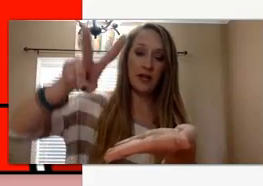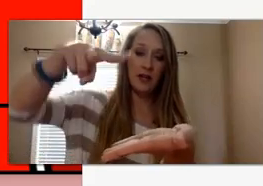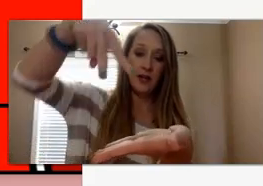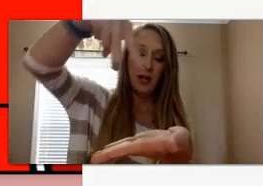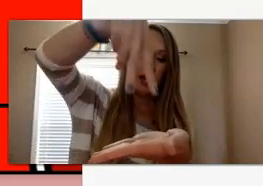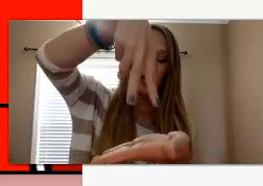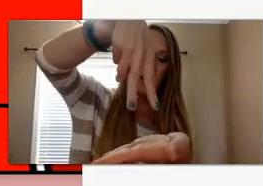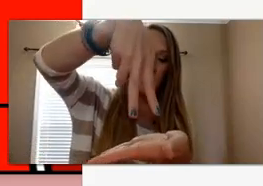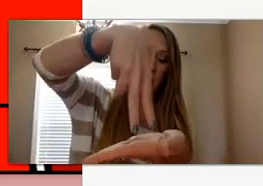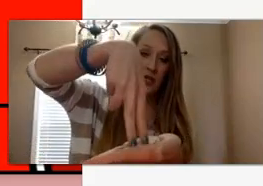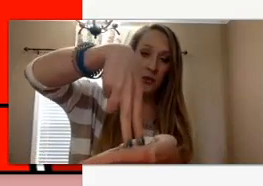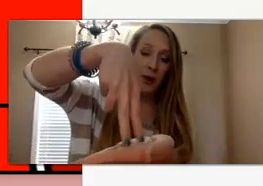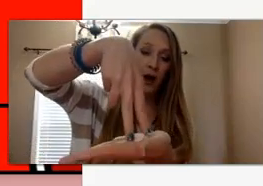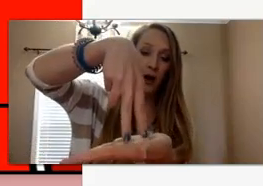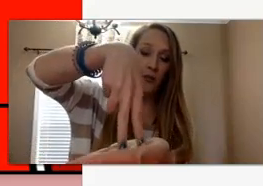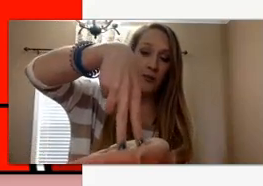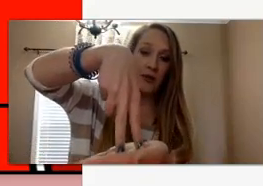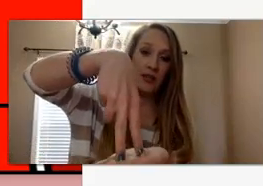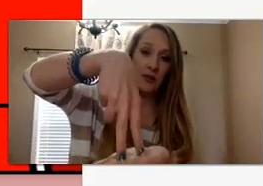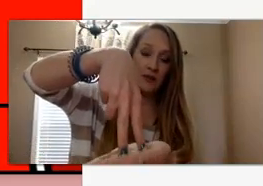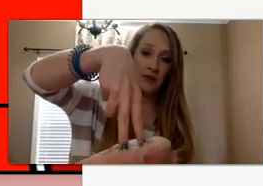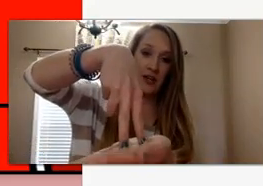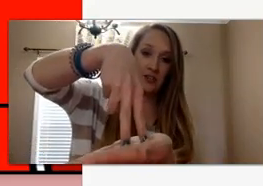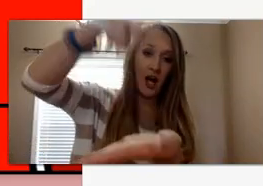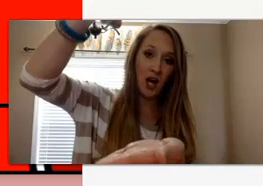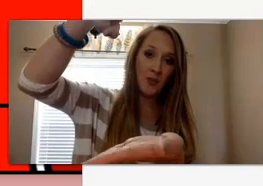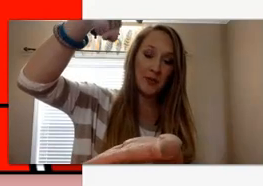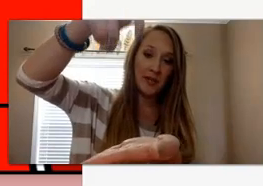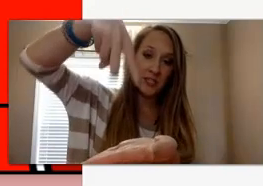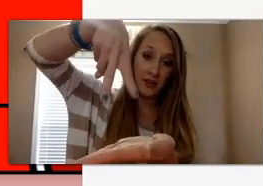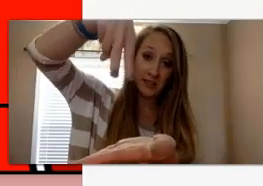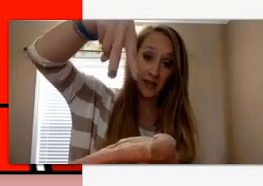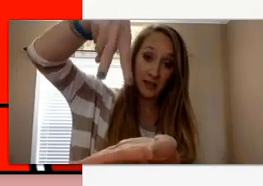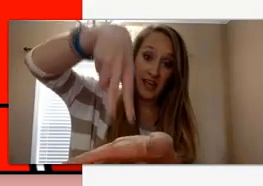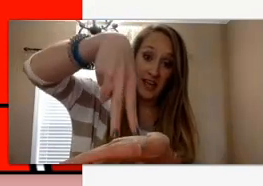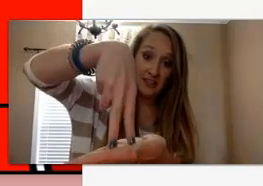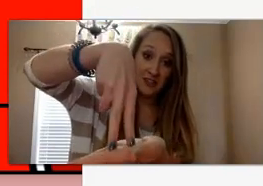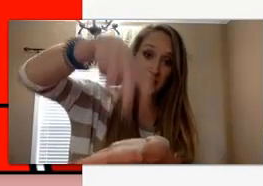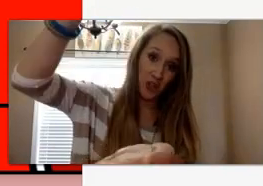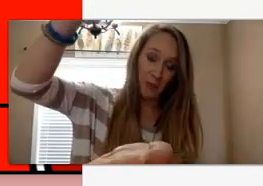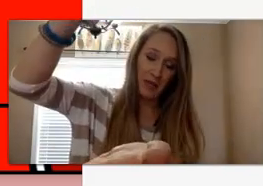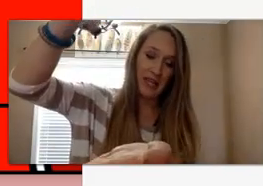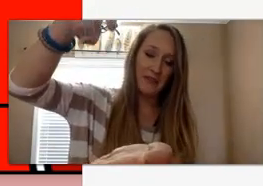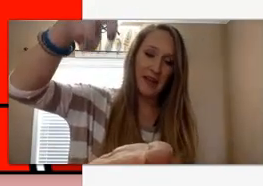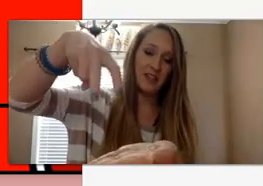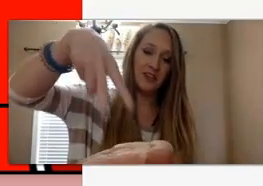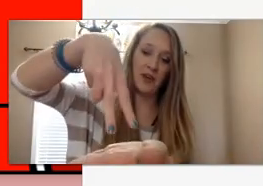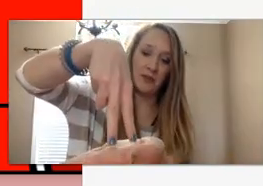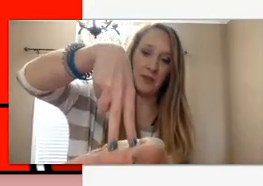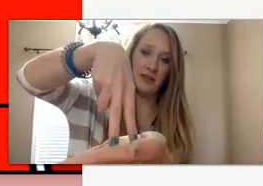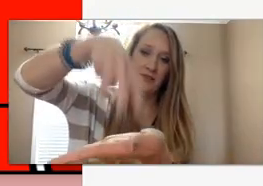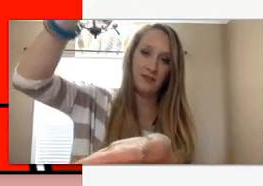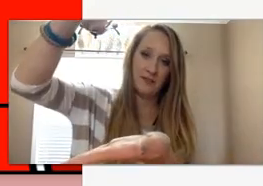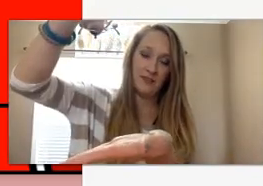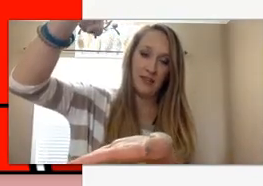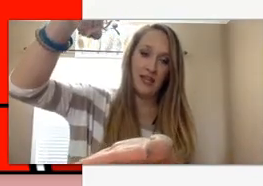it, and put them in your palm, and then move your fingers up. So it's like legs jumping. Okay, so do that